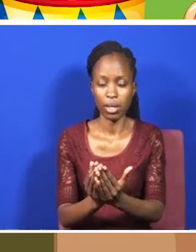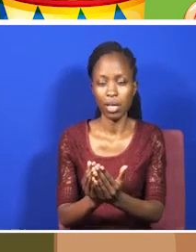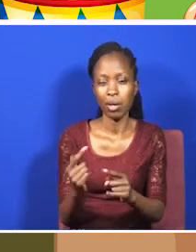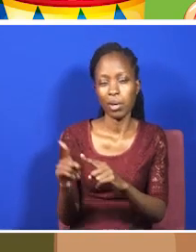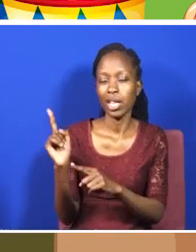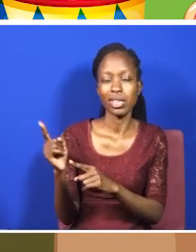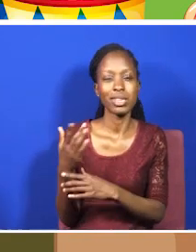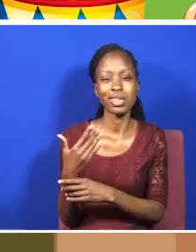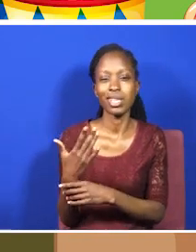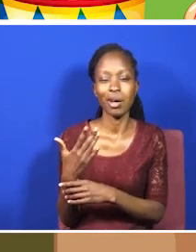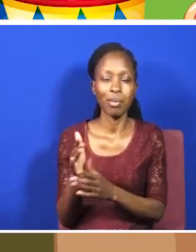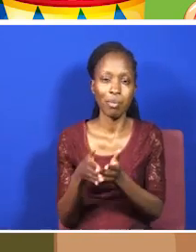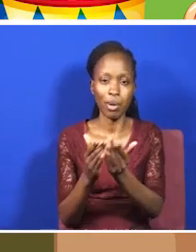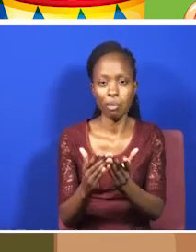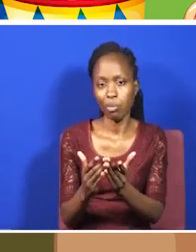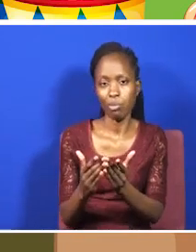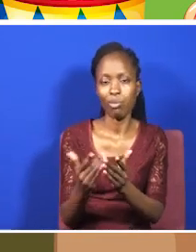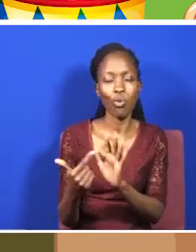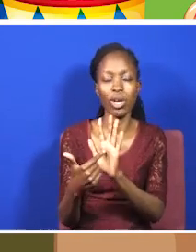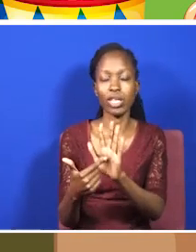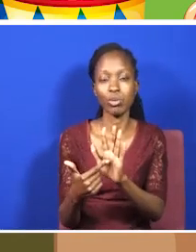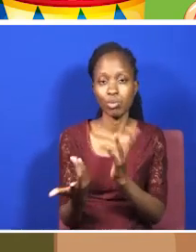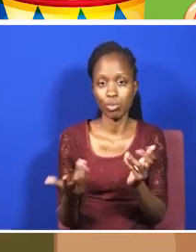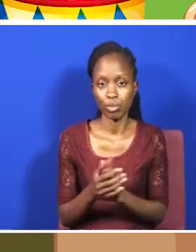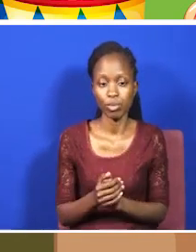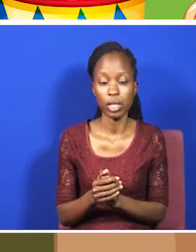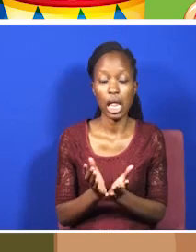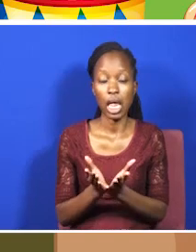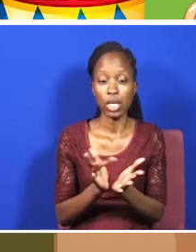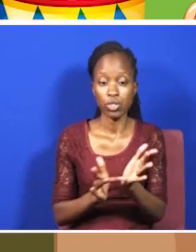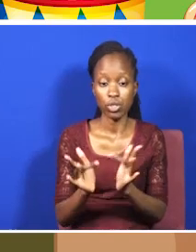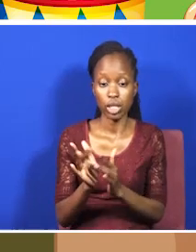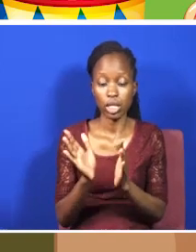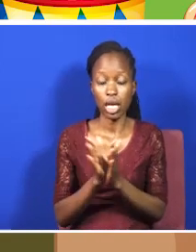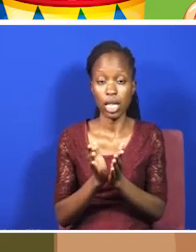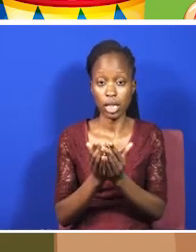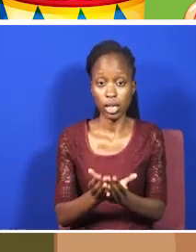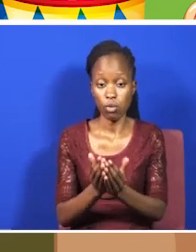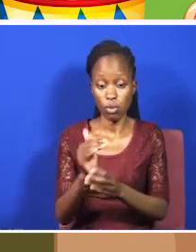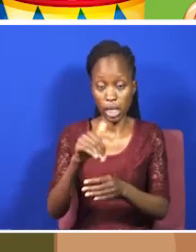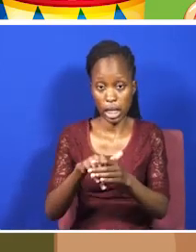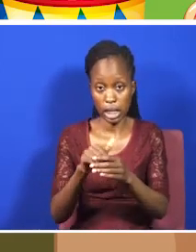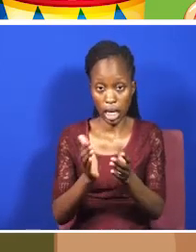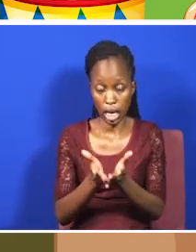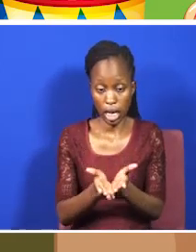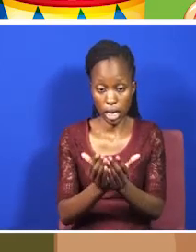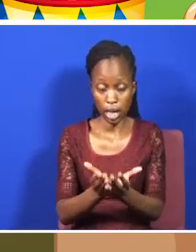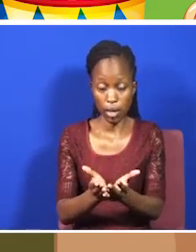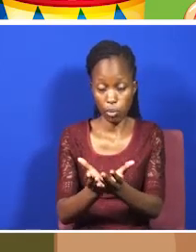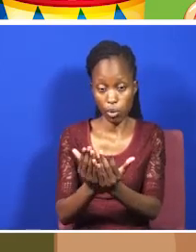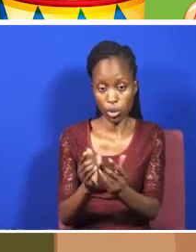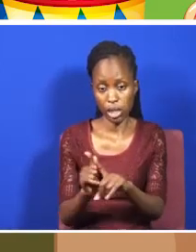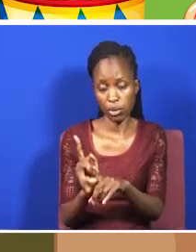So Jesus was in a boat. This is a paper boat that we just made to show. So Jesus and